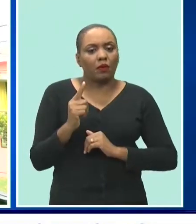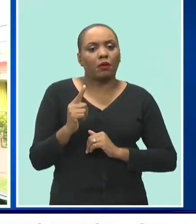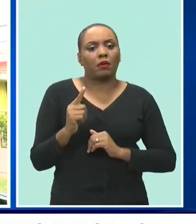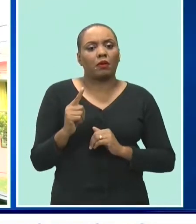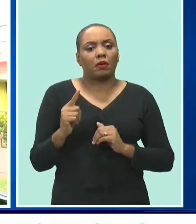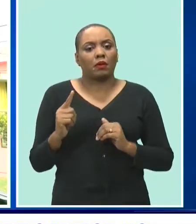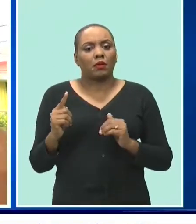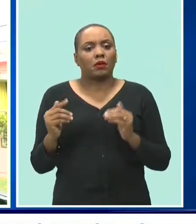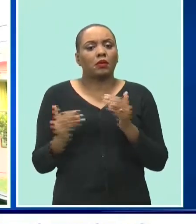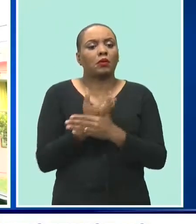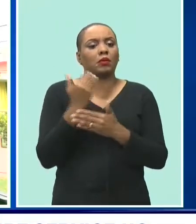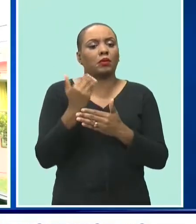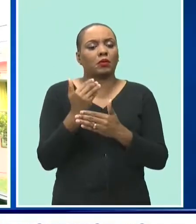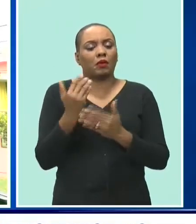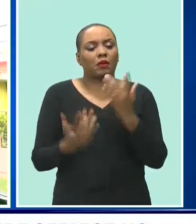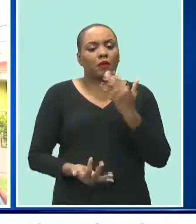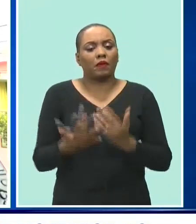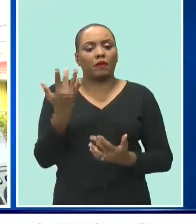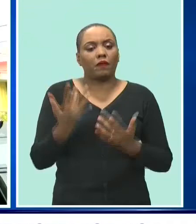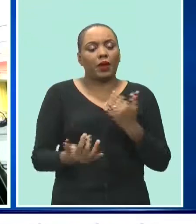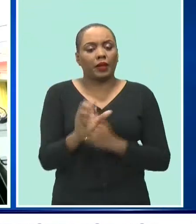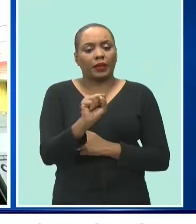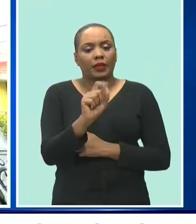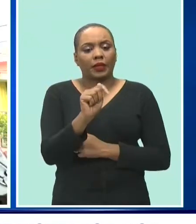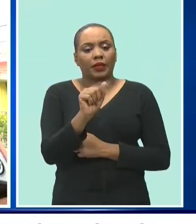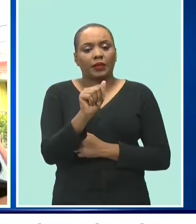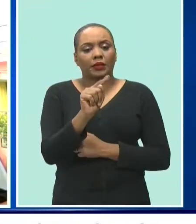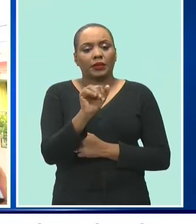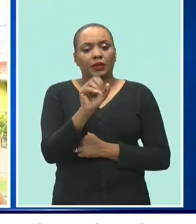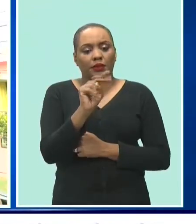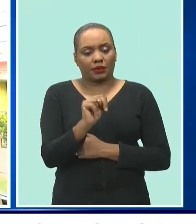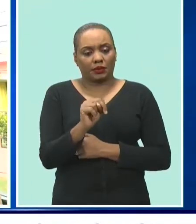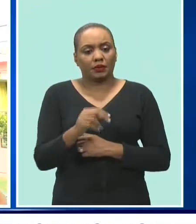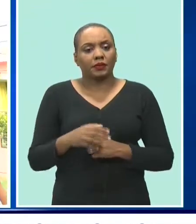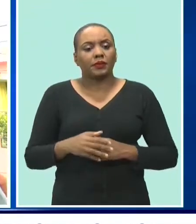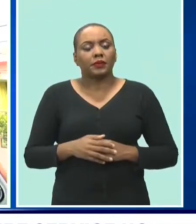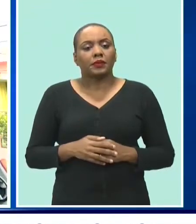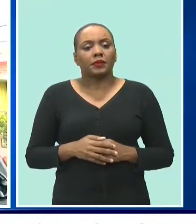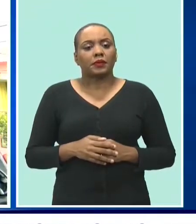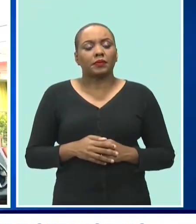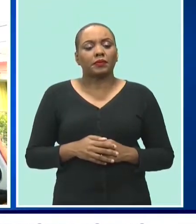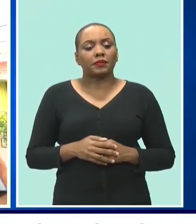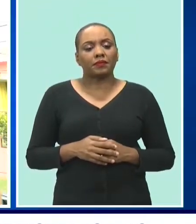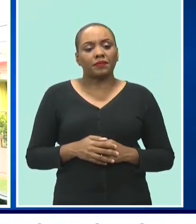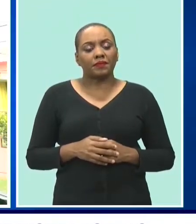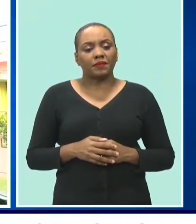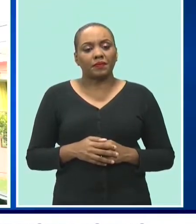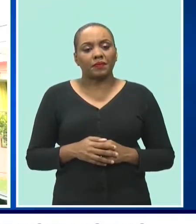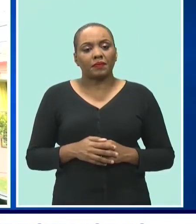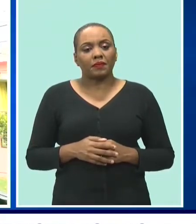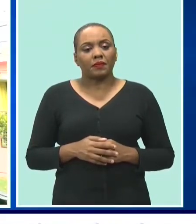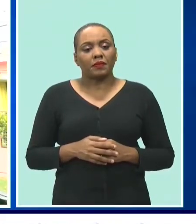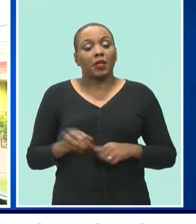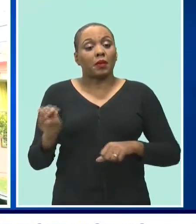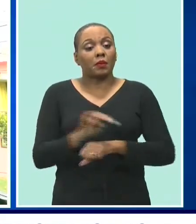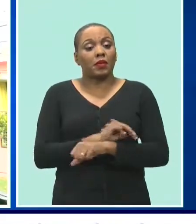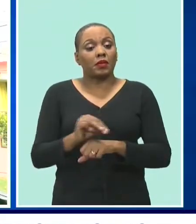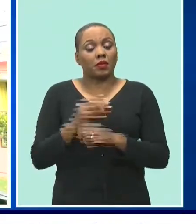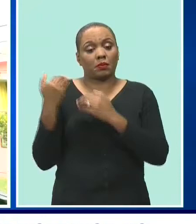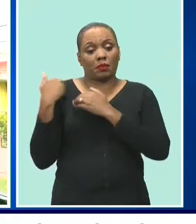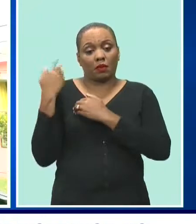Road, a building which is owned or managed certainly by the Ministry of